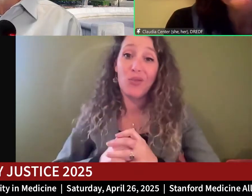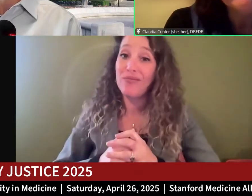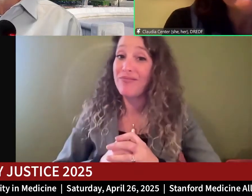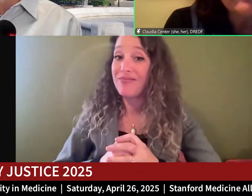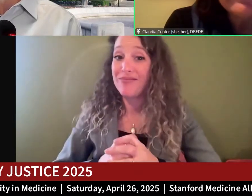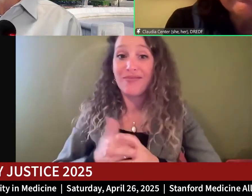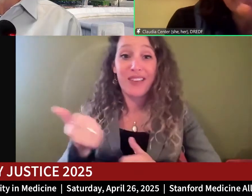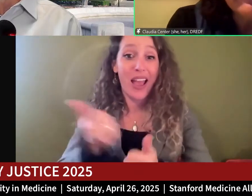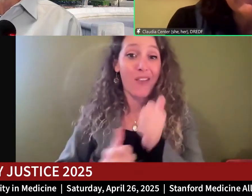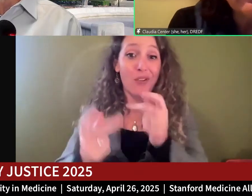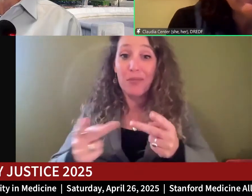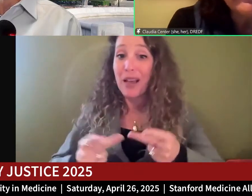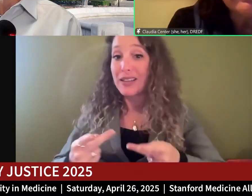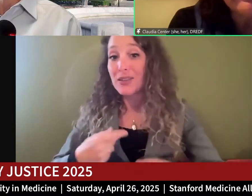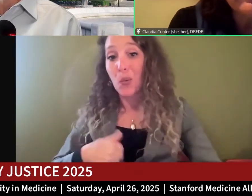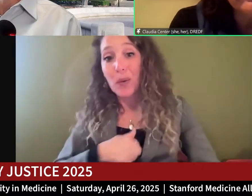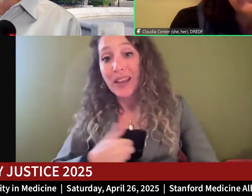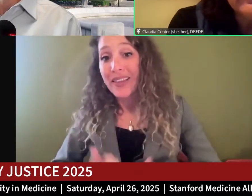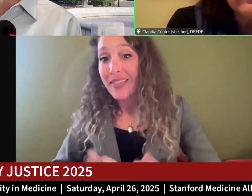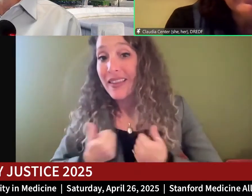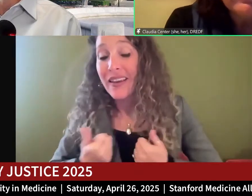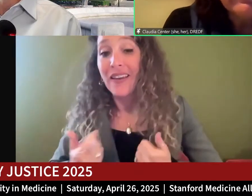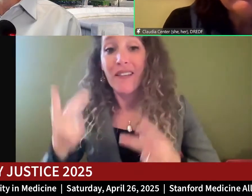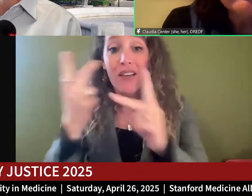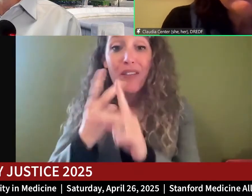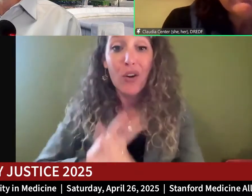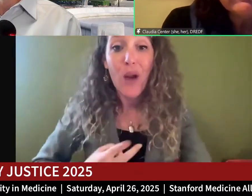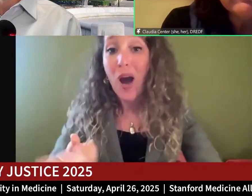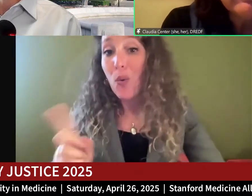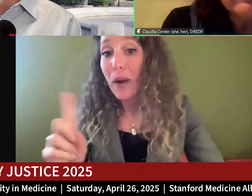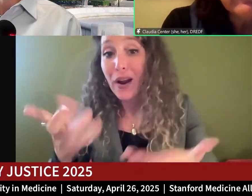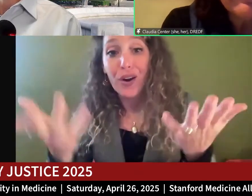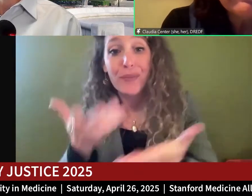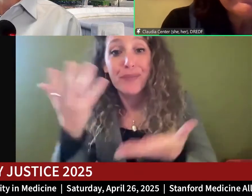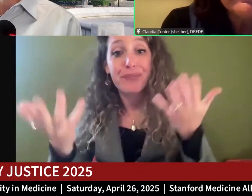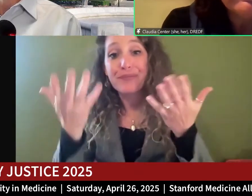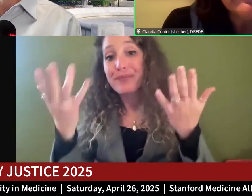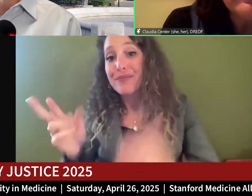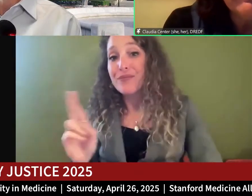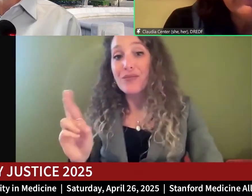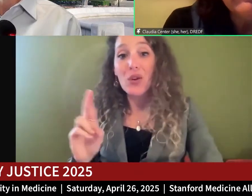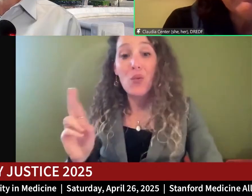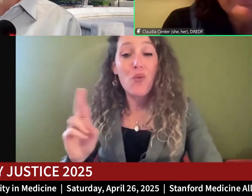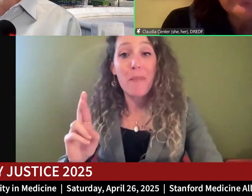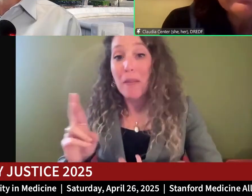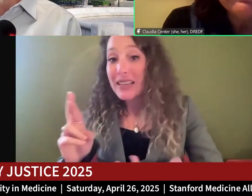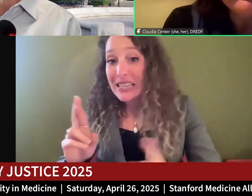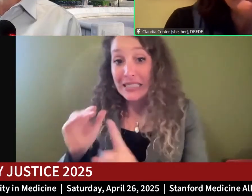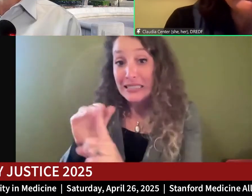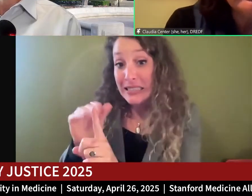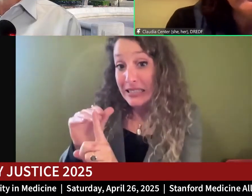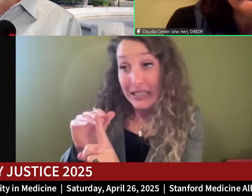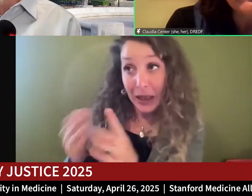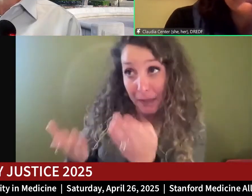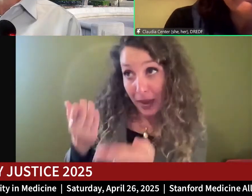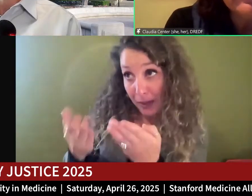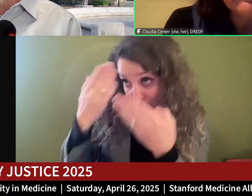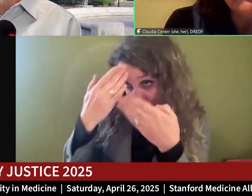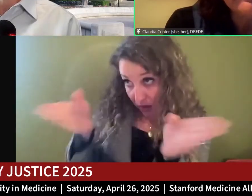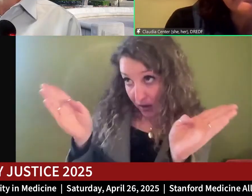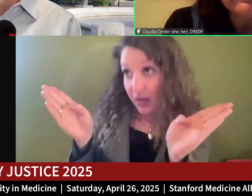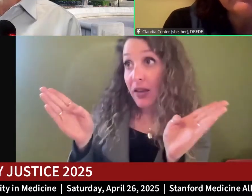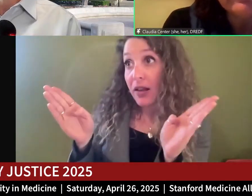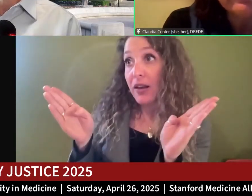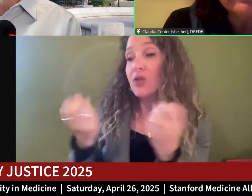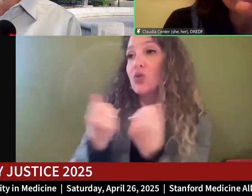we live. Try and figure out where the um, Republican is who might be open to